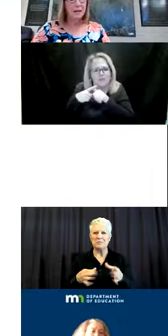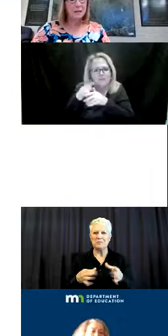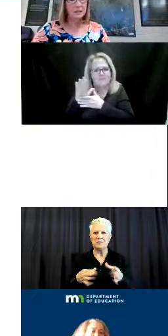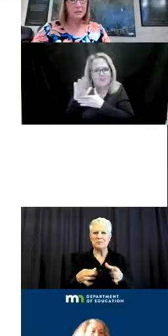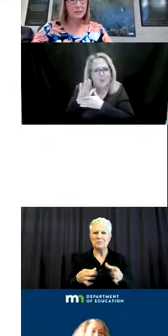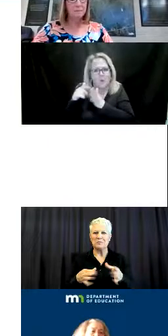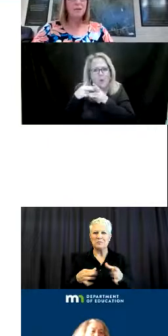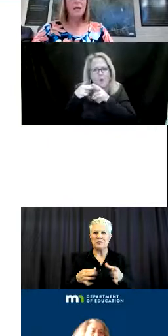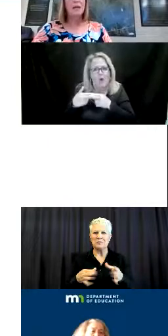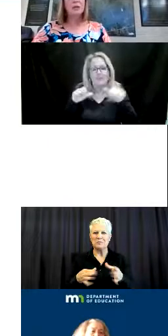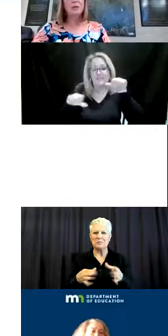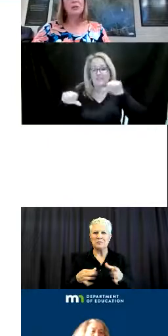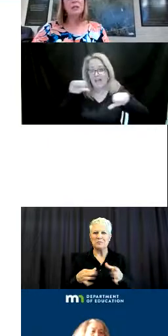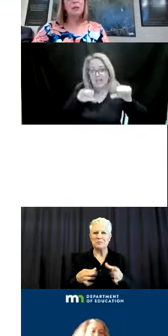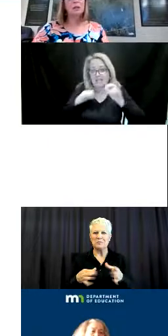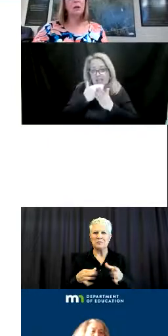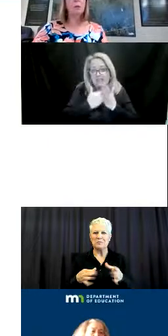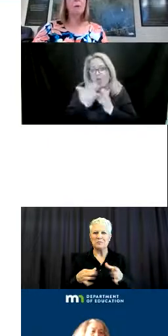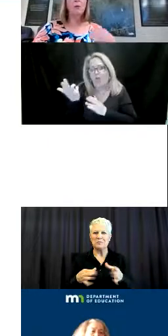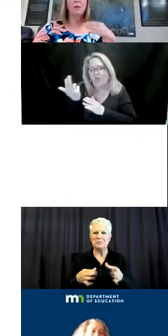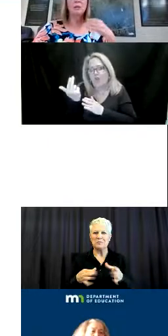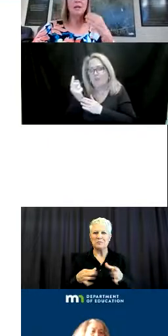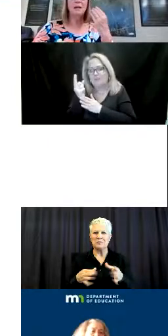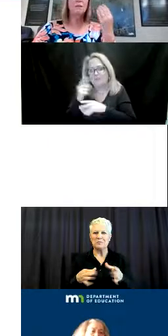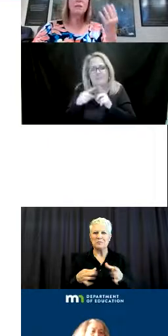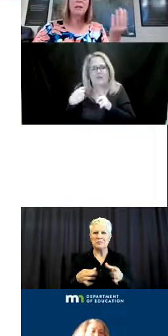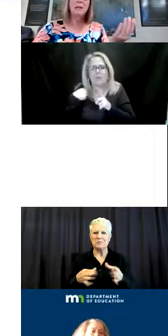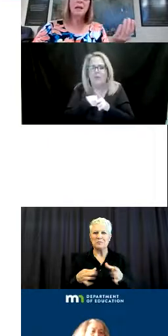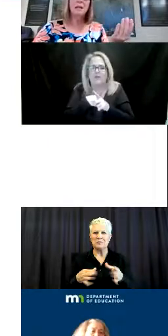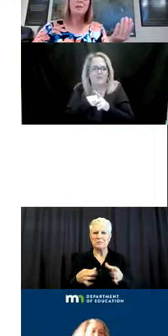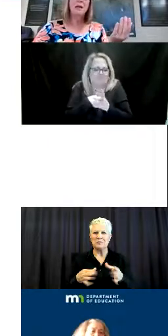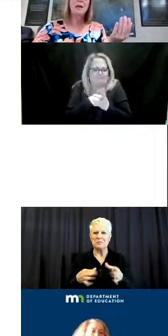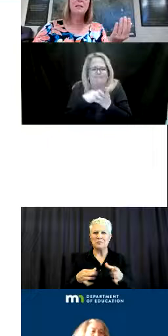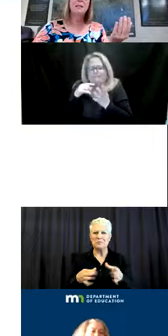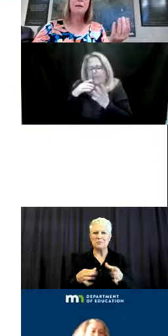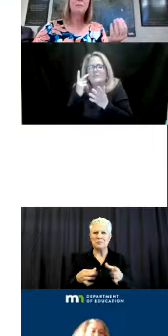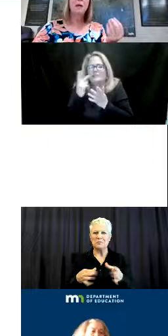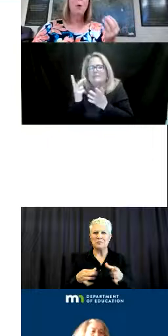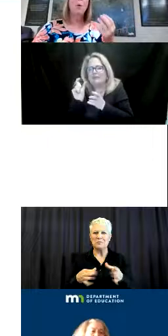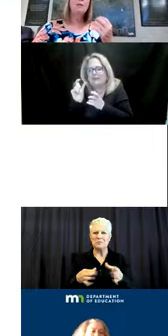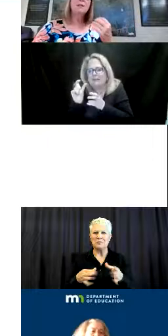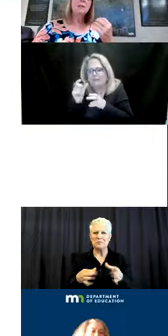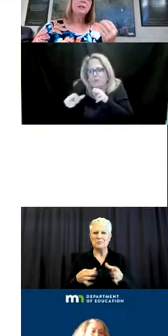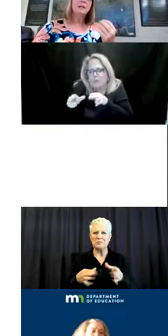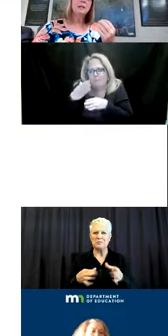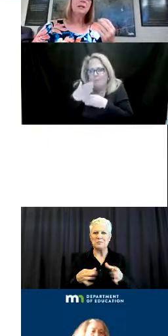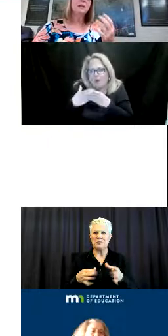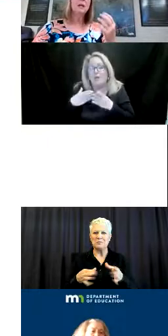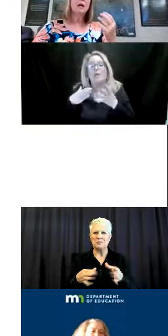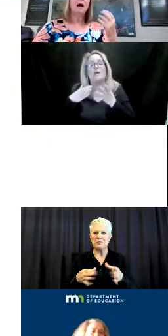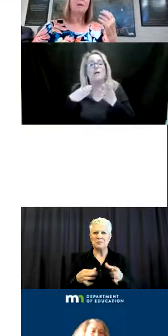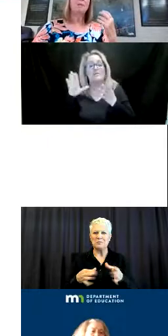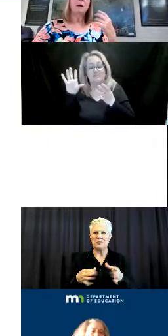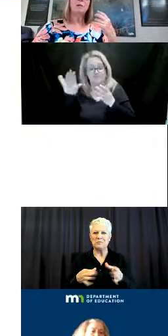the science lesson. It is 13 minutes long, but we'll just get enough so we can kind of get the idea. What this is